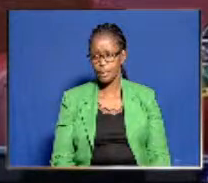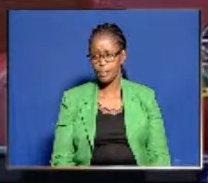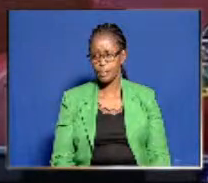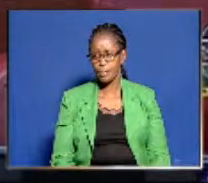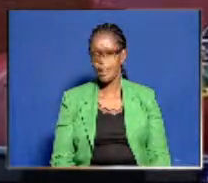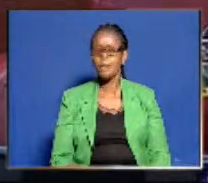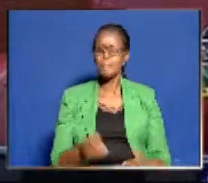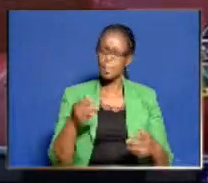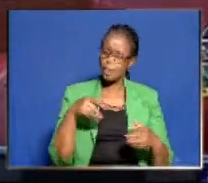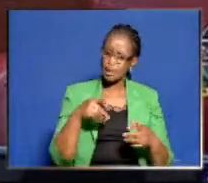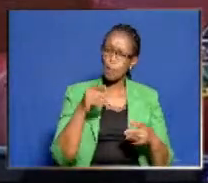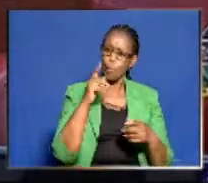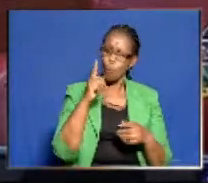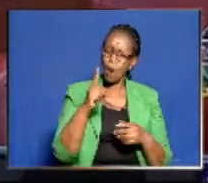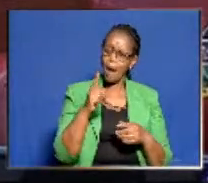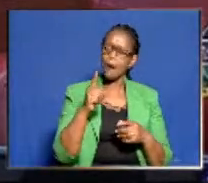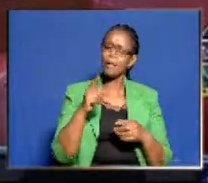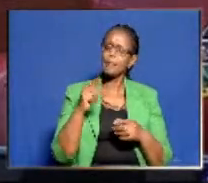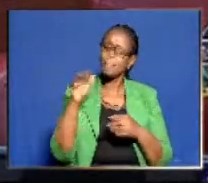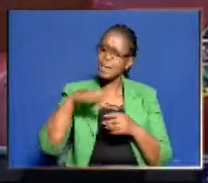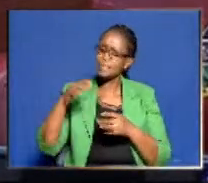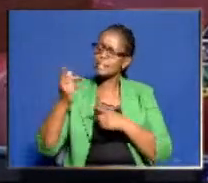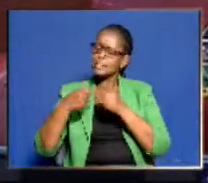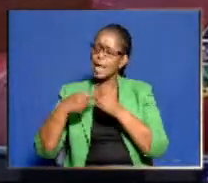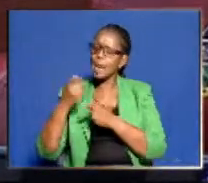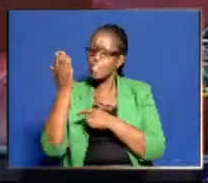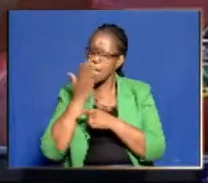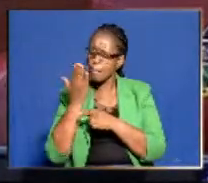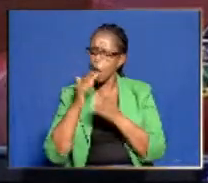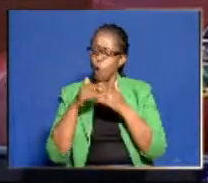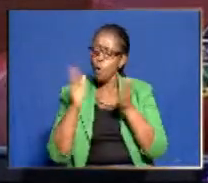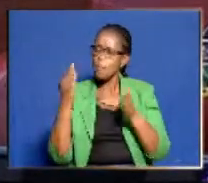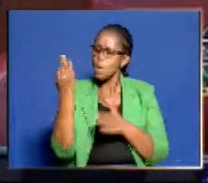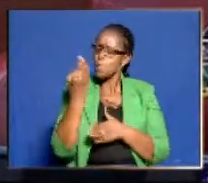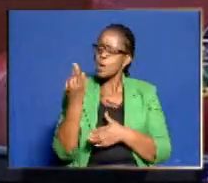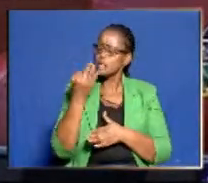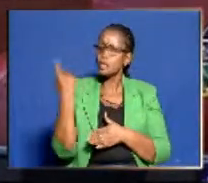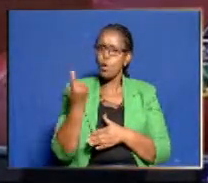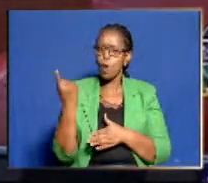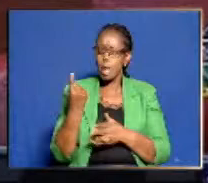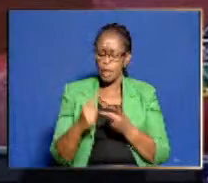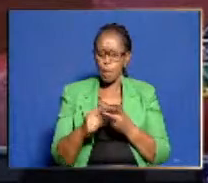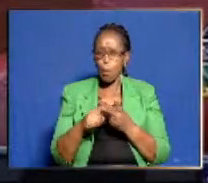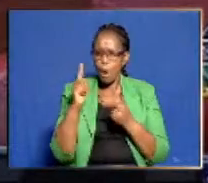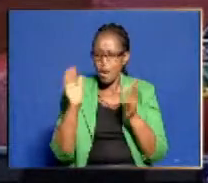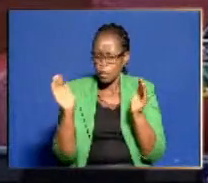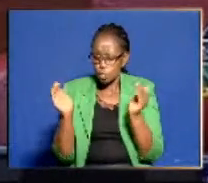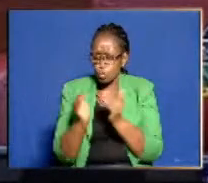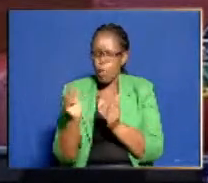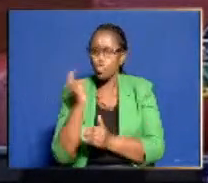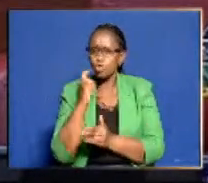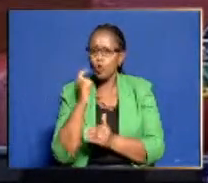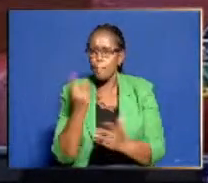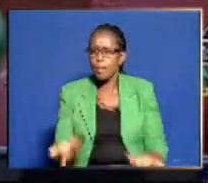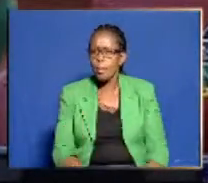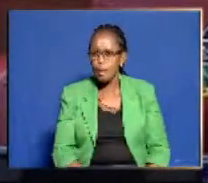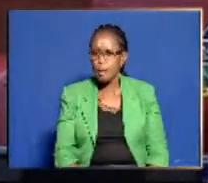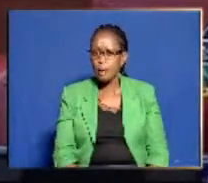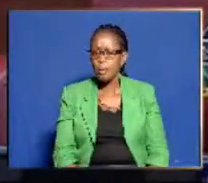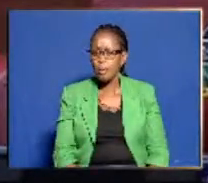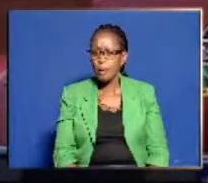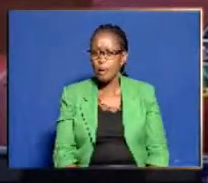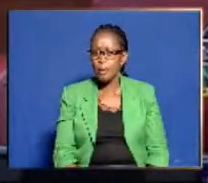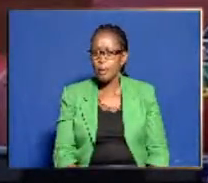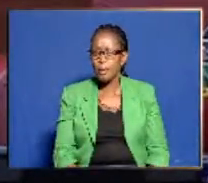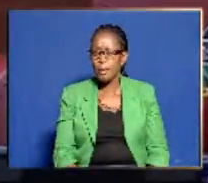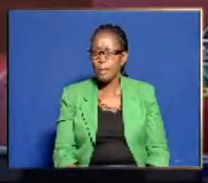area of one butchery that is open only on Wednesdays and one small shop, Honorable Speaker, will be a catchment